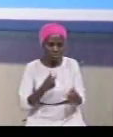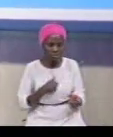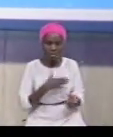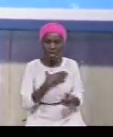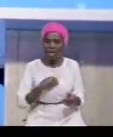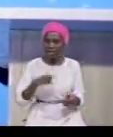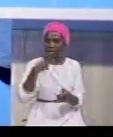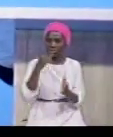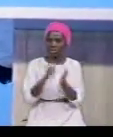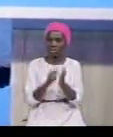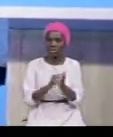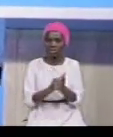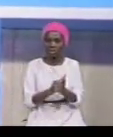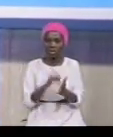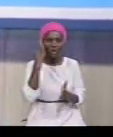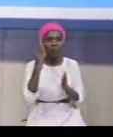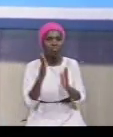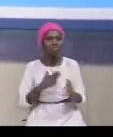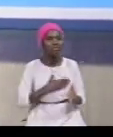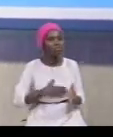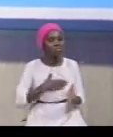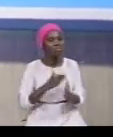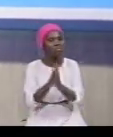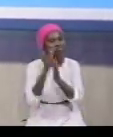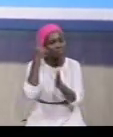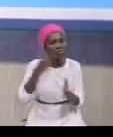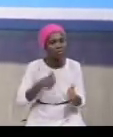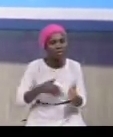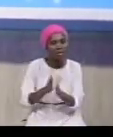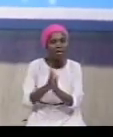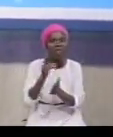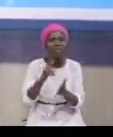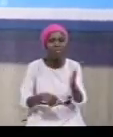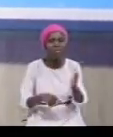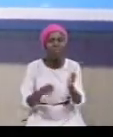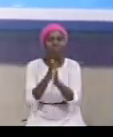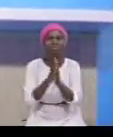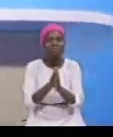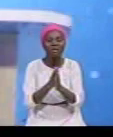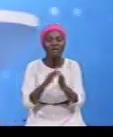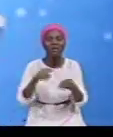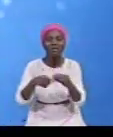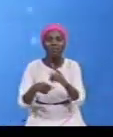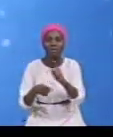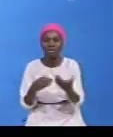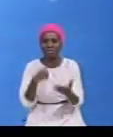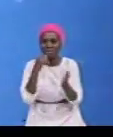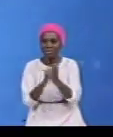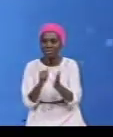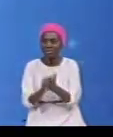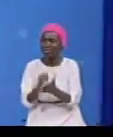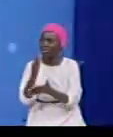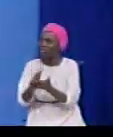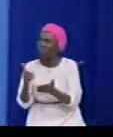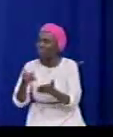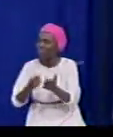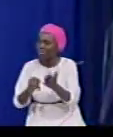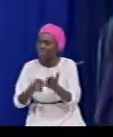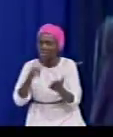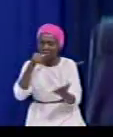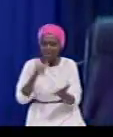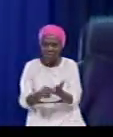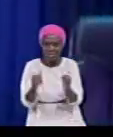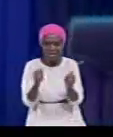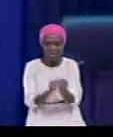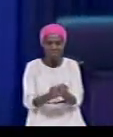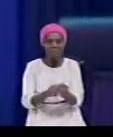said, Pastor, please pray for me. I said, what's the prayer about? He said, somebody wrote a letter with red